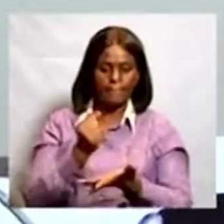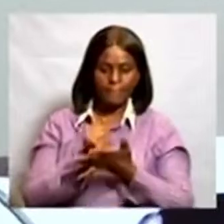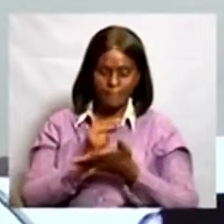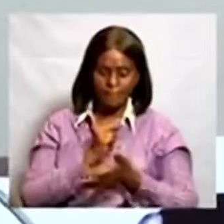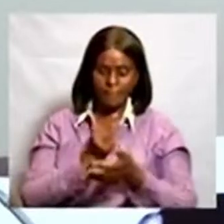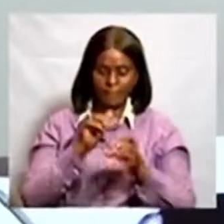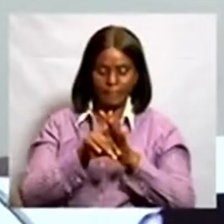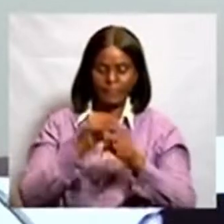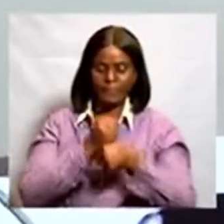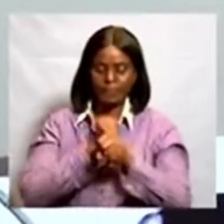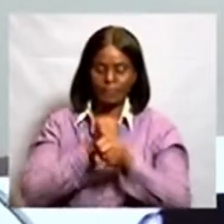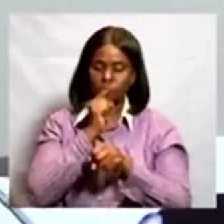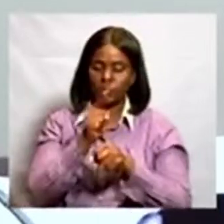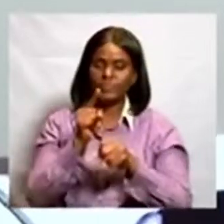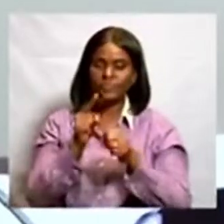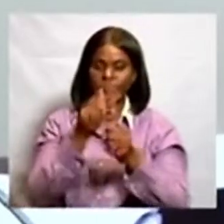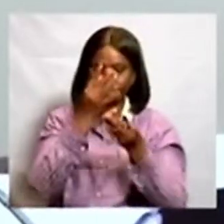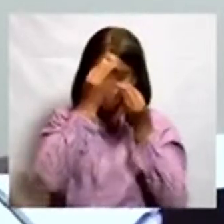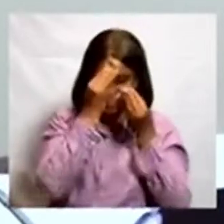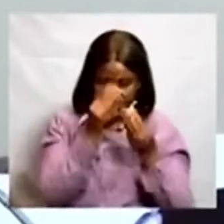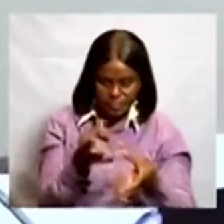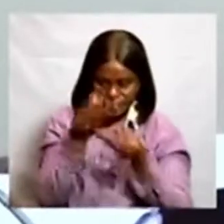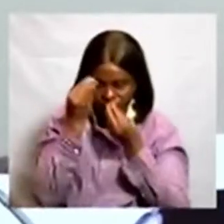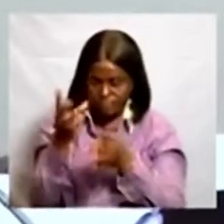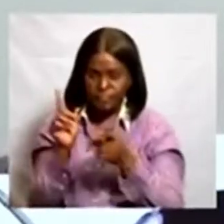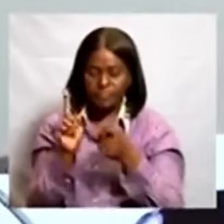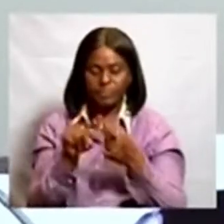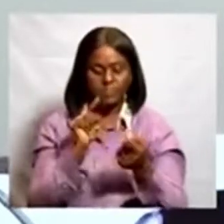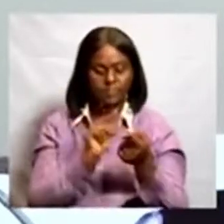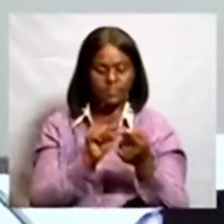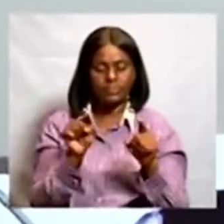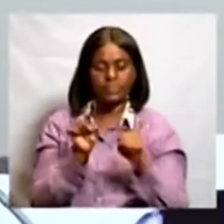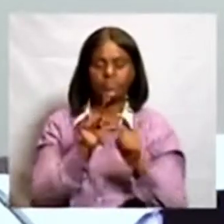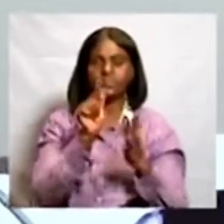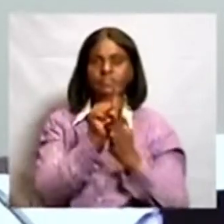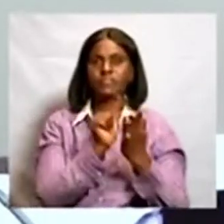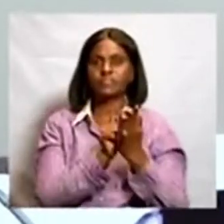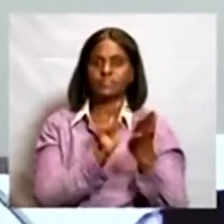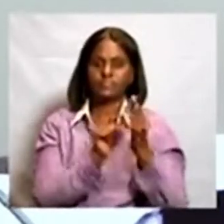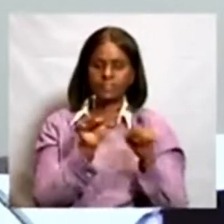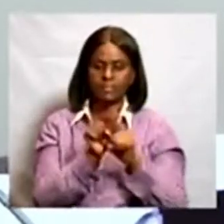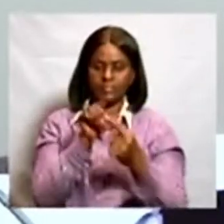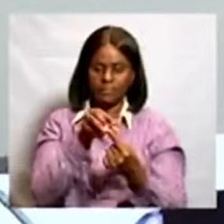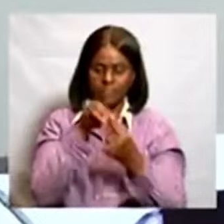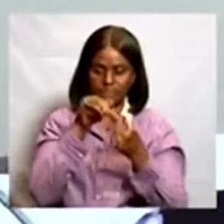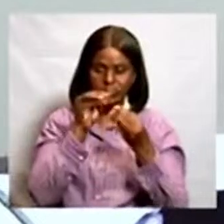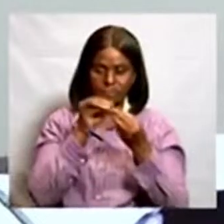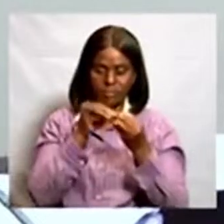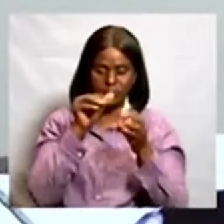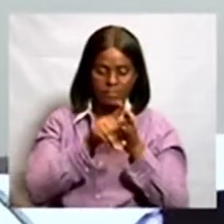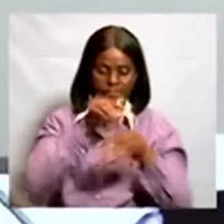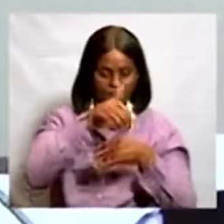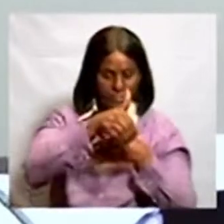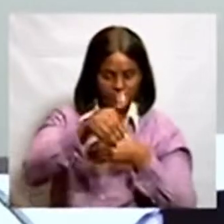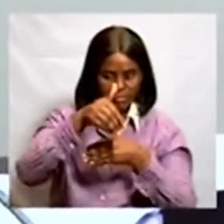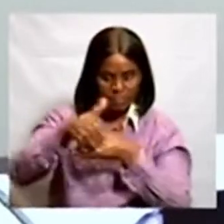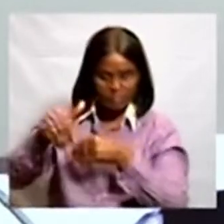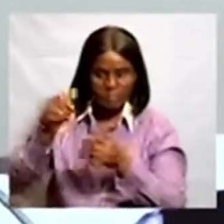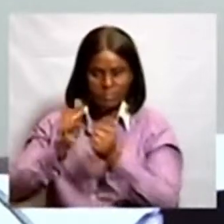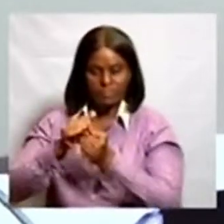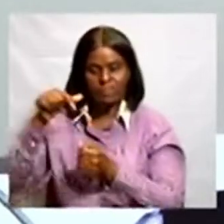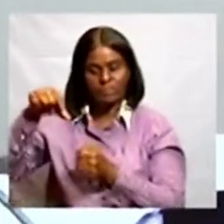ensuring adherence to the provisions of this Act, especially on the registration and accreditation